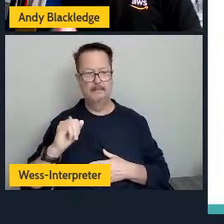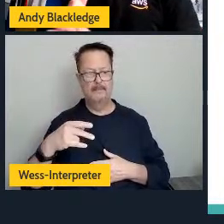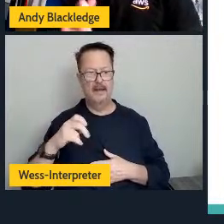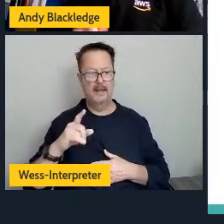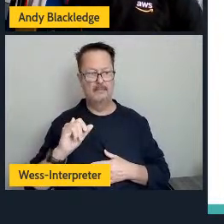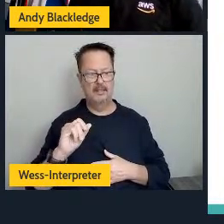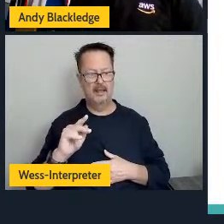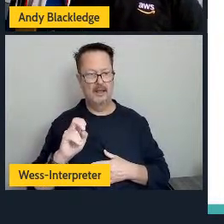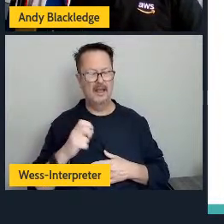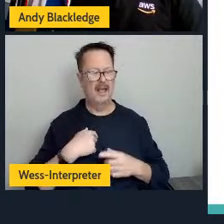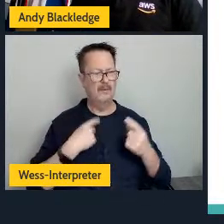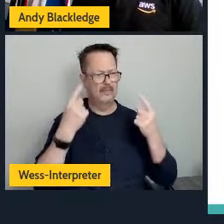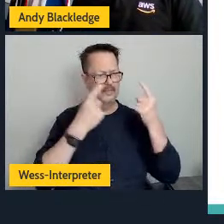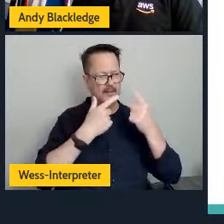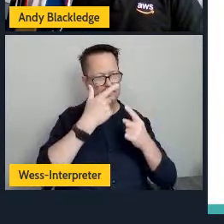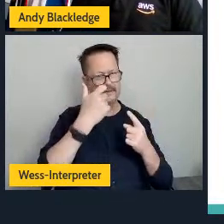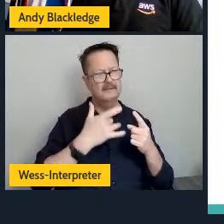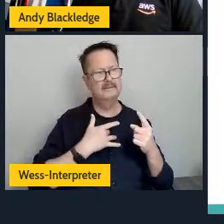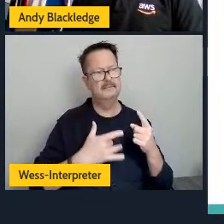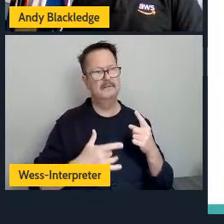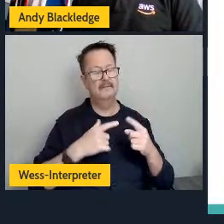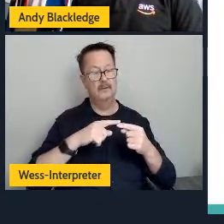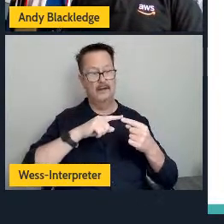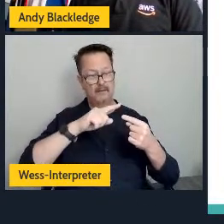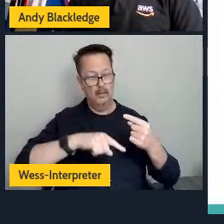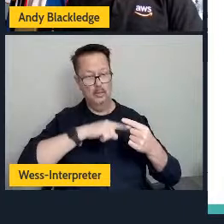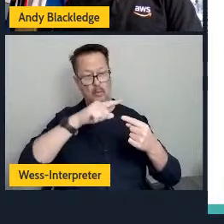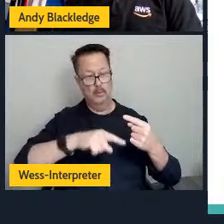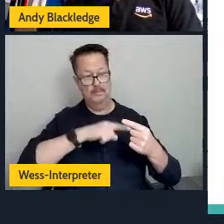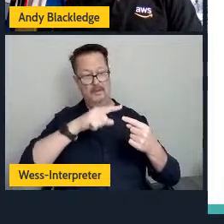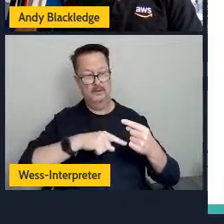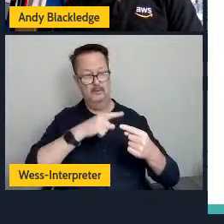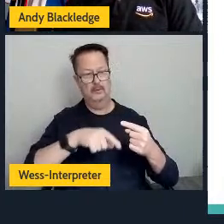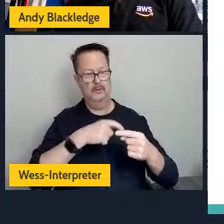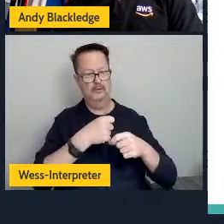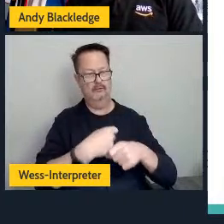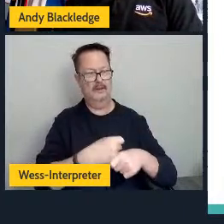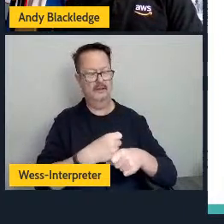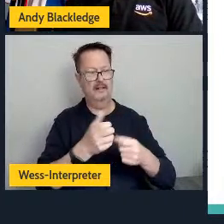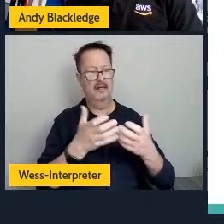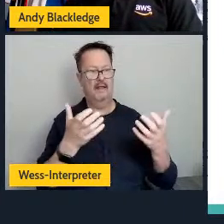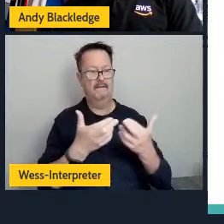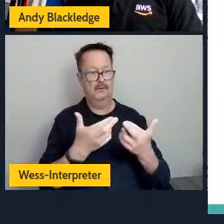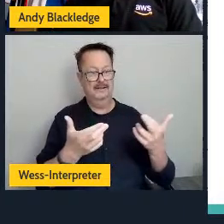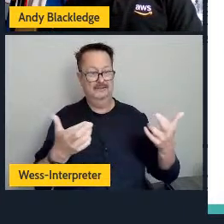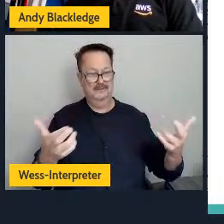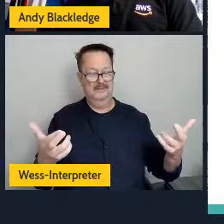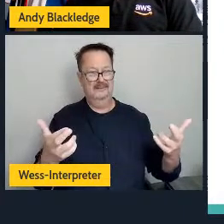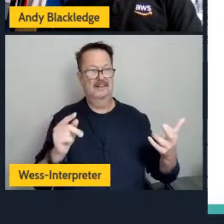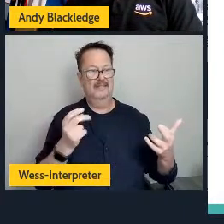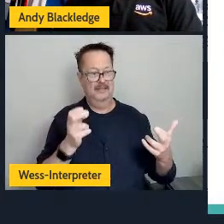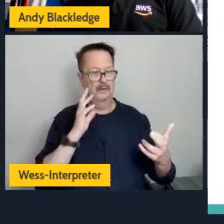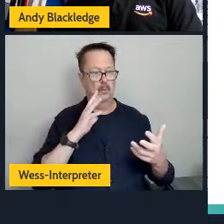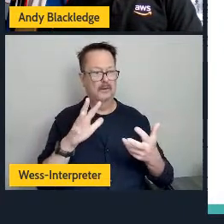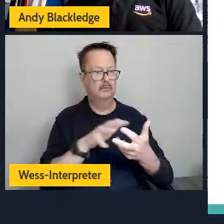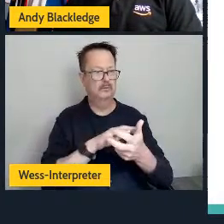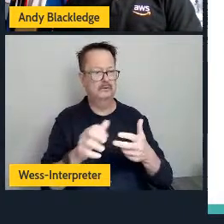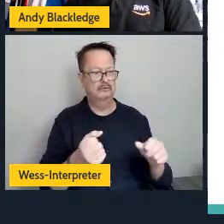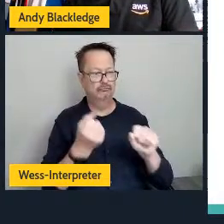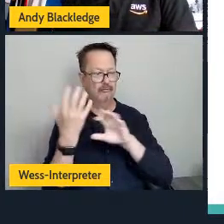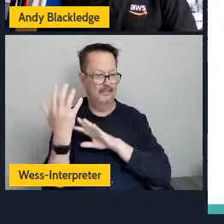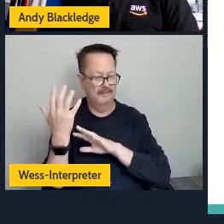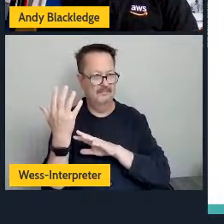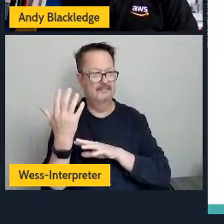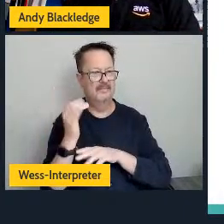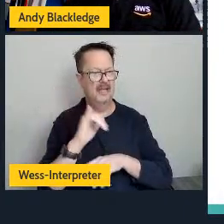Like, because usually if you have it like looping around, maybe you are creating a lot of resources and then you want to destroy them. But that's